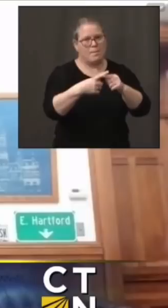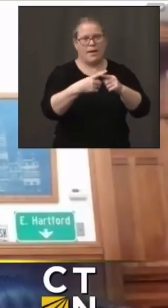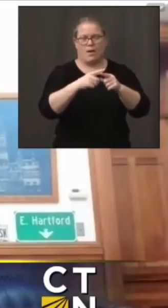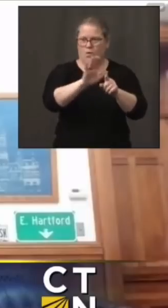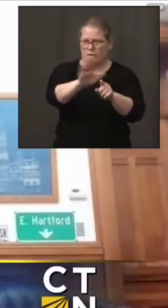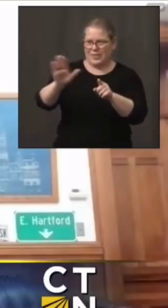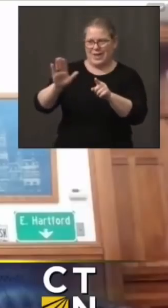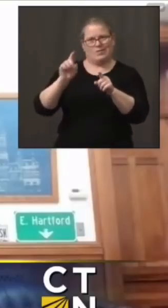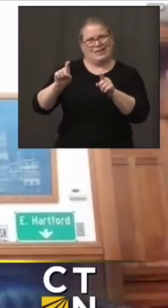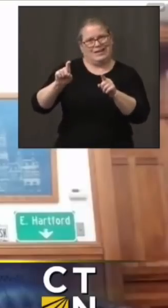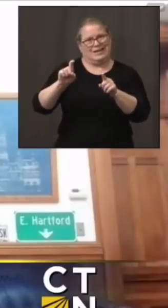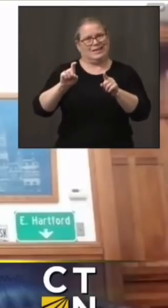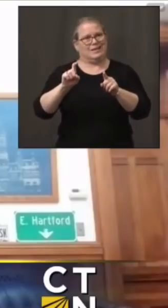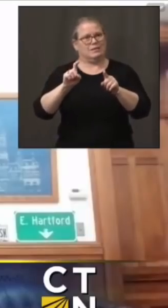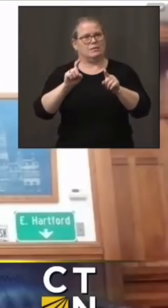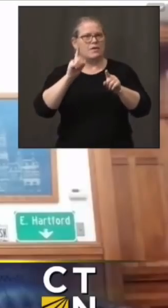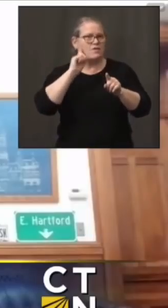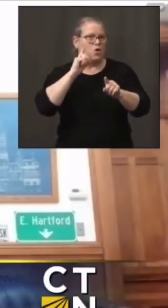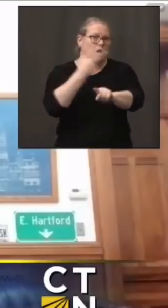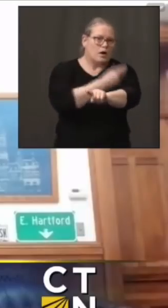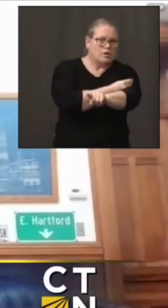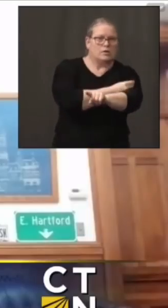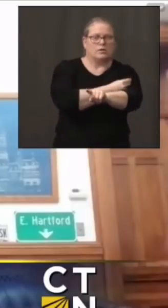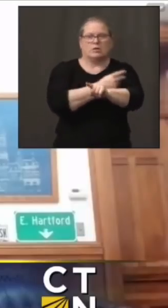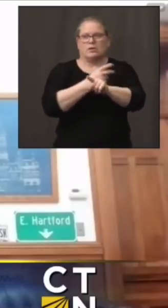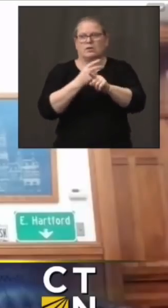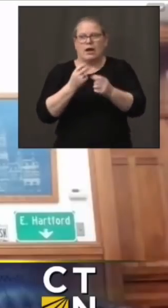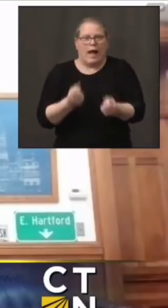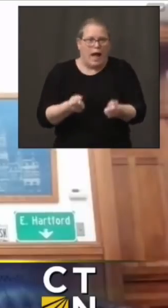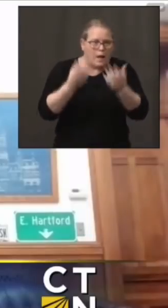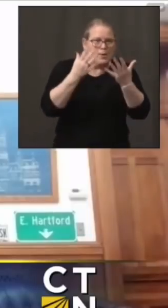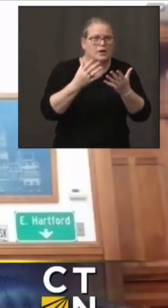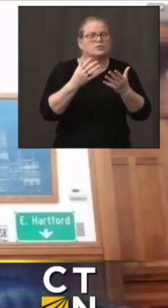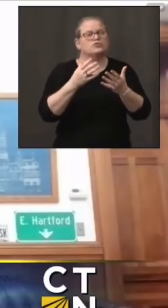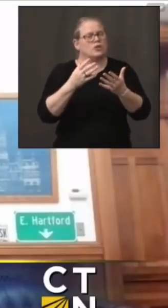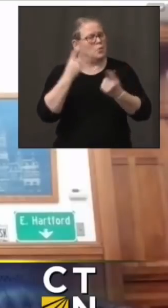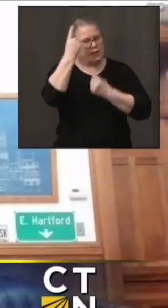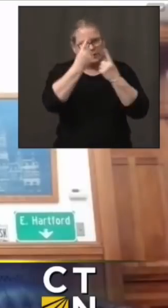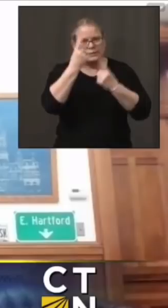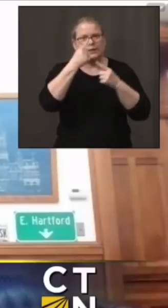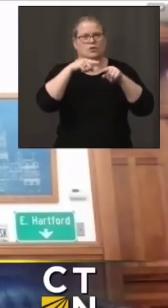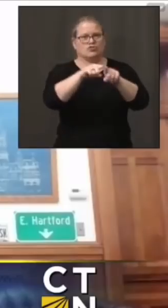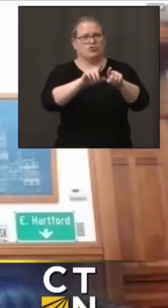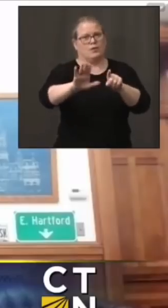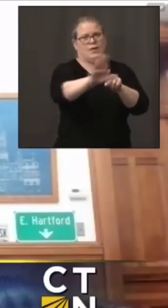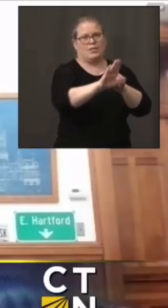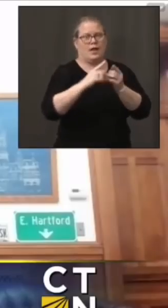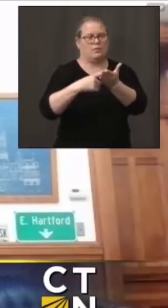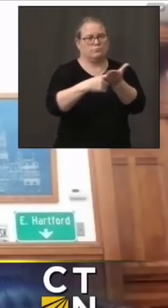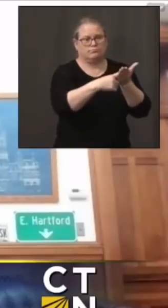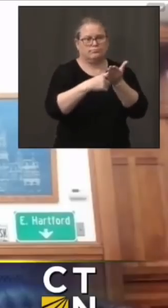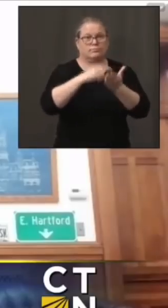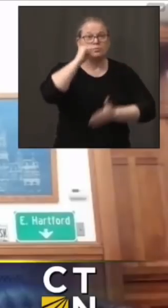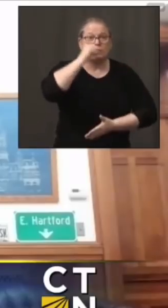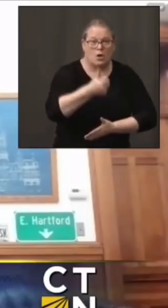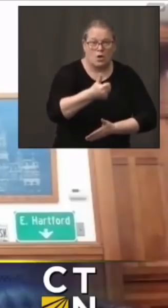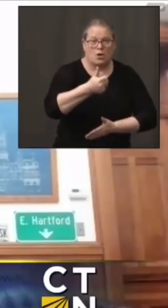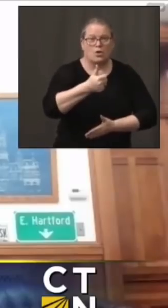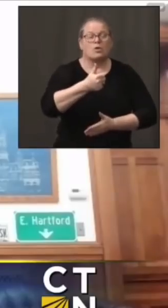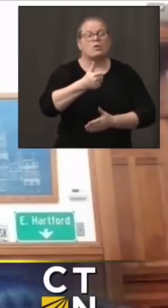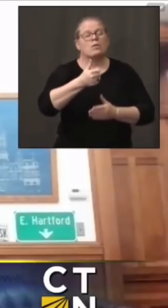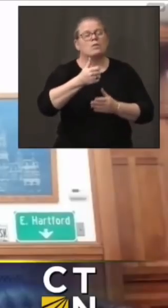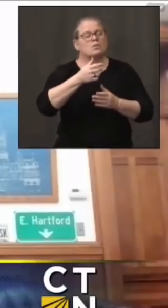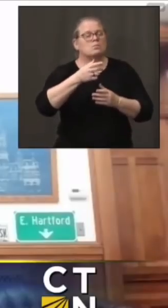subgroup committee, and will be taking account all those related concerns and issues when they deliberate tomorrow before they put forth a